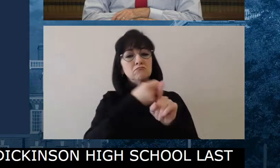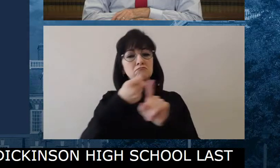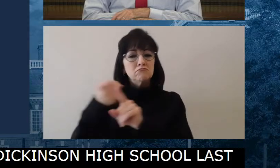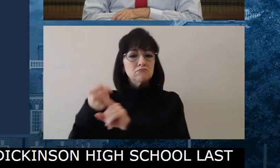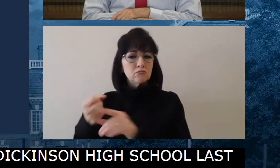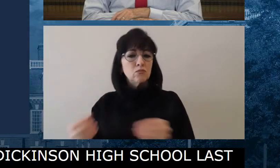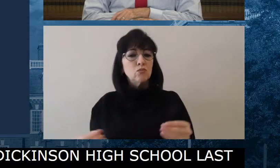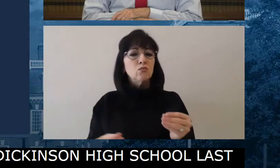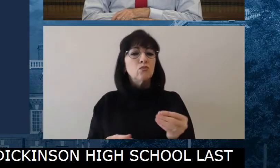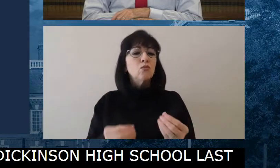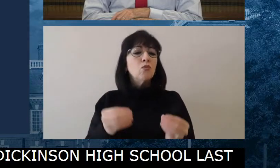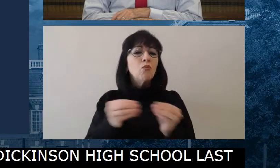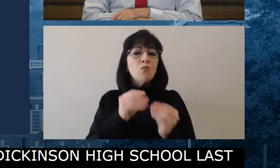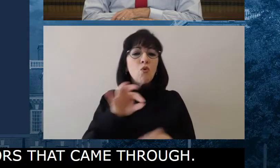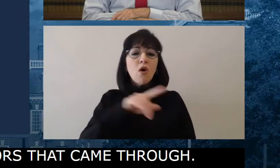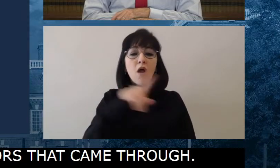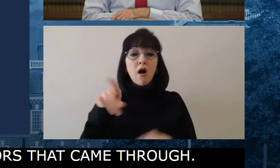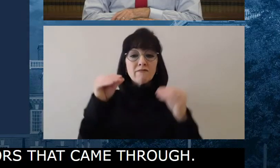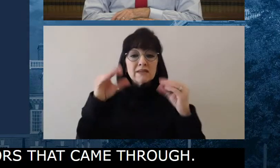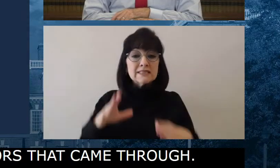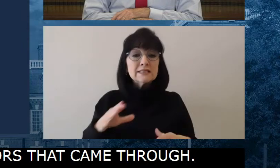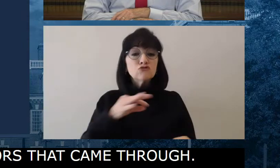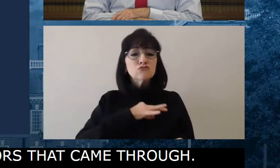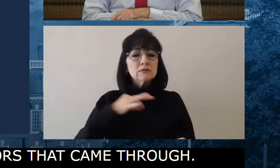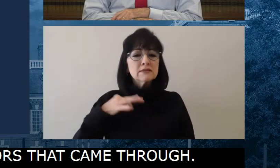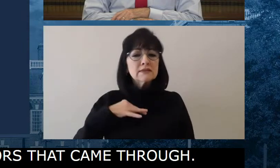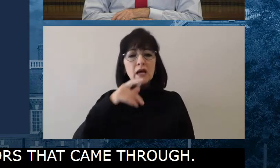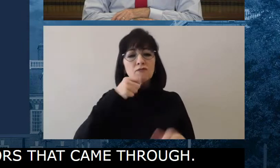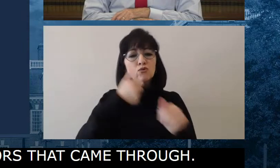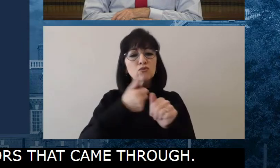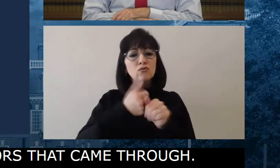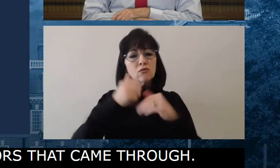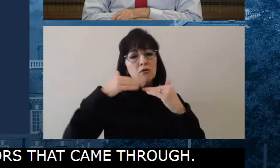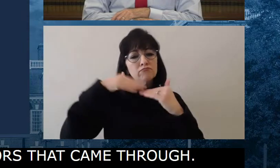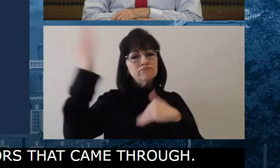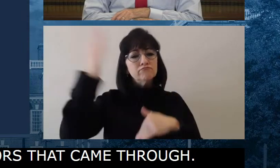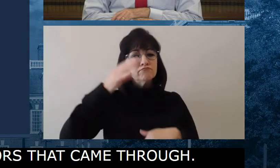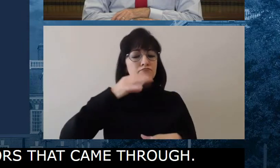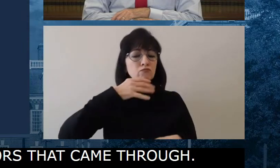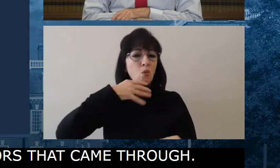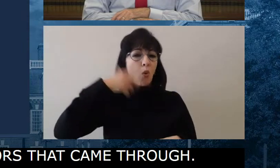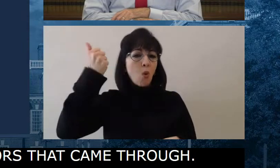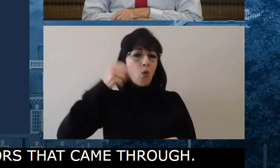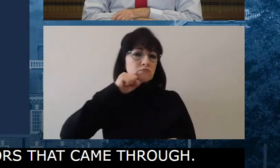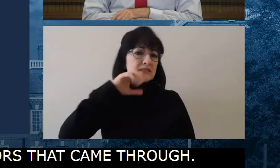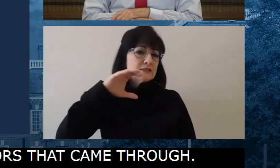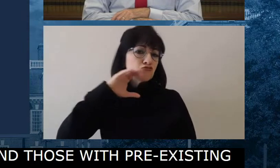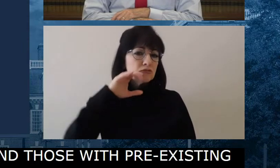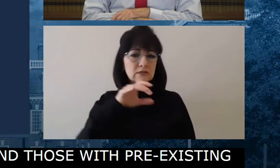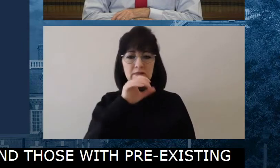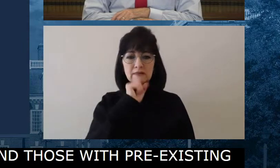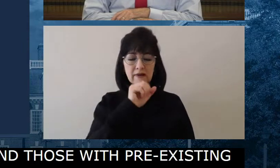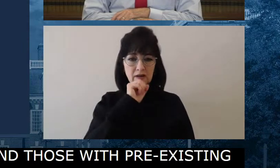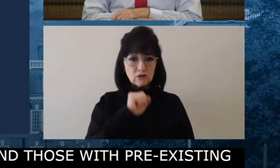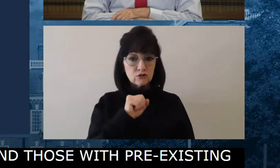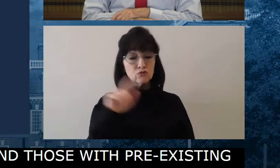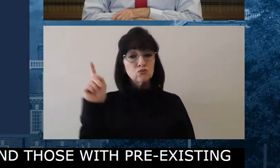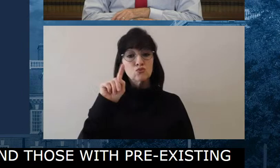health conditions, and our school nurses were there helping with the clinic at Dickinson. Just